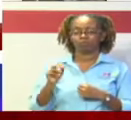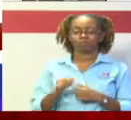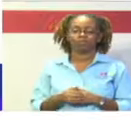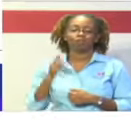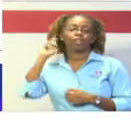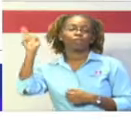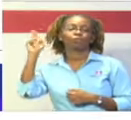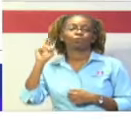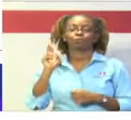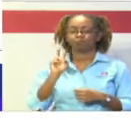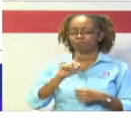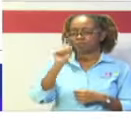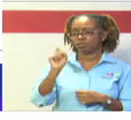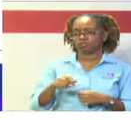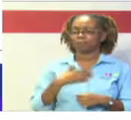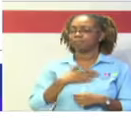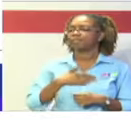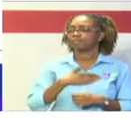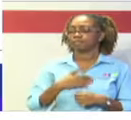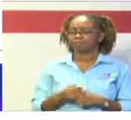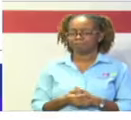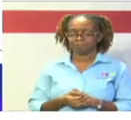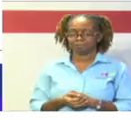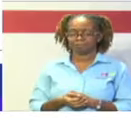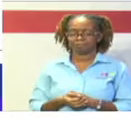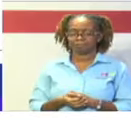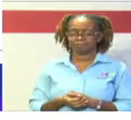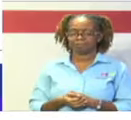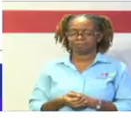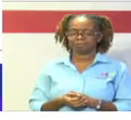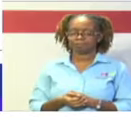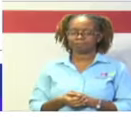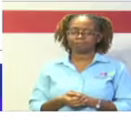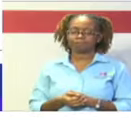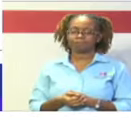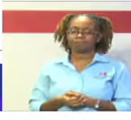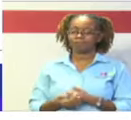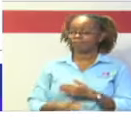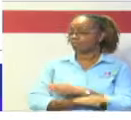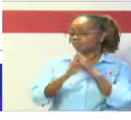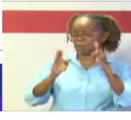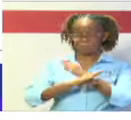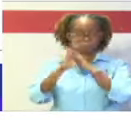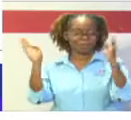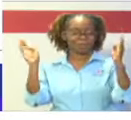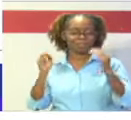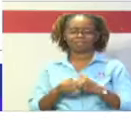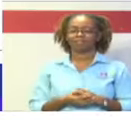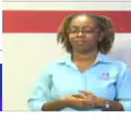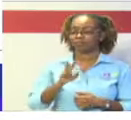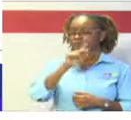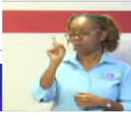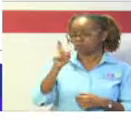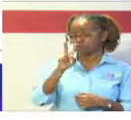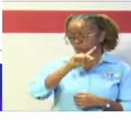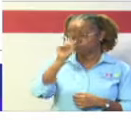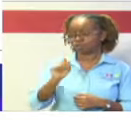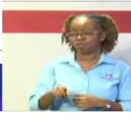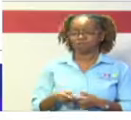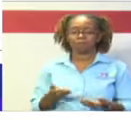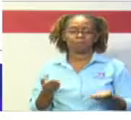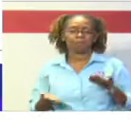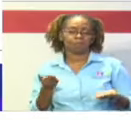Hi, good morning. Gregory McGrinney from Power 102 FM and Boom Champions 94.1 FM. My two questions, I think